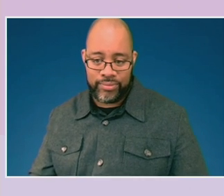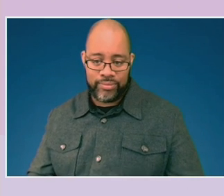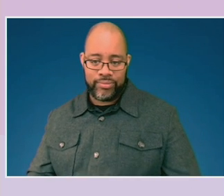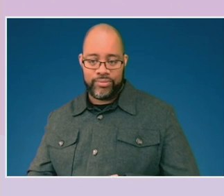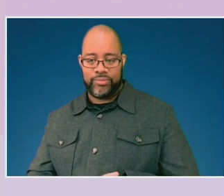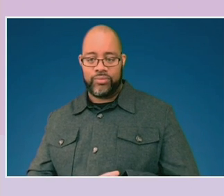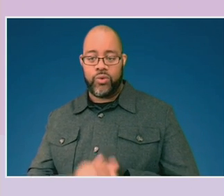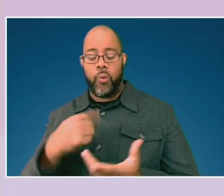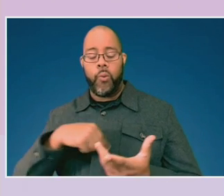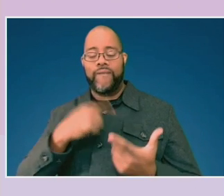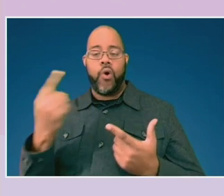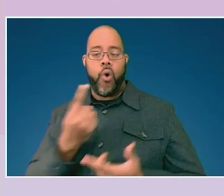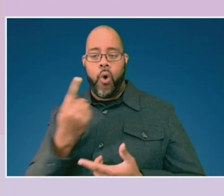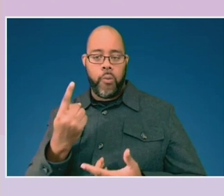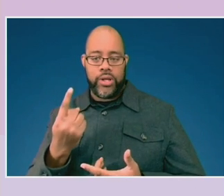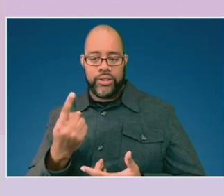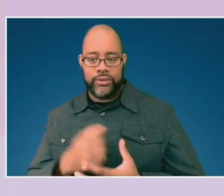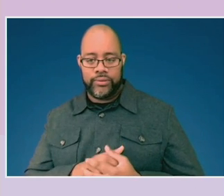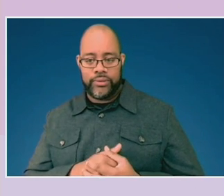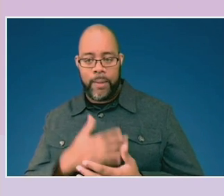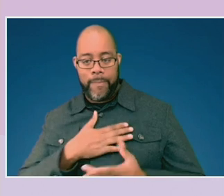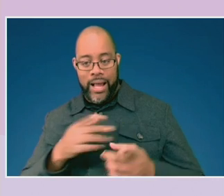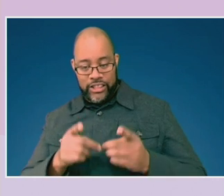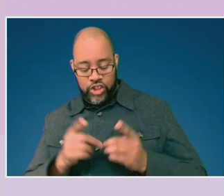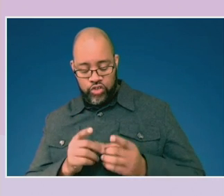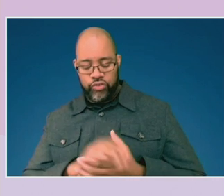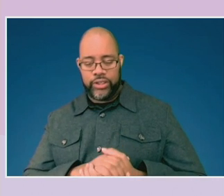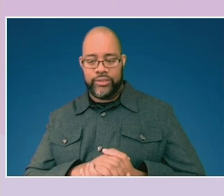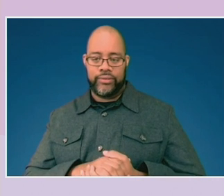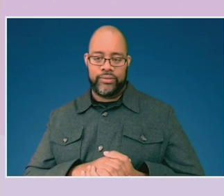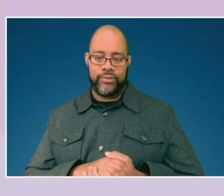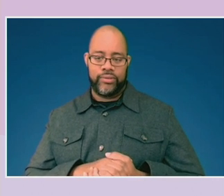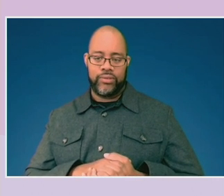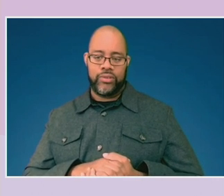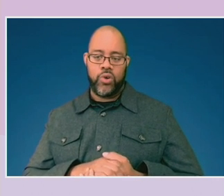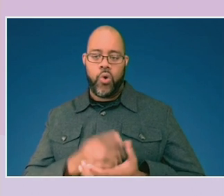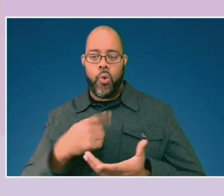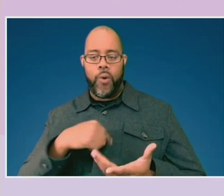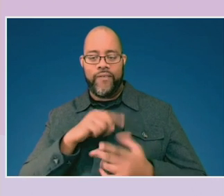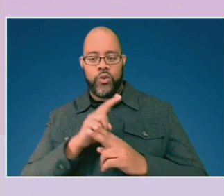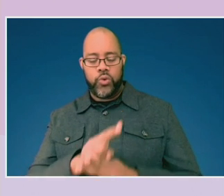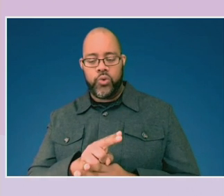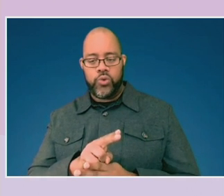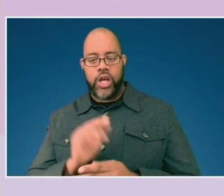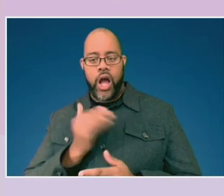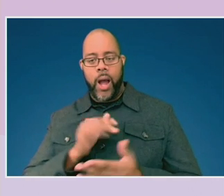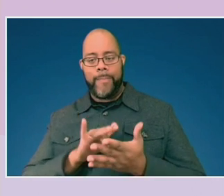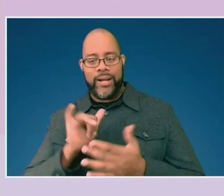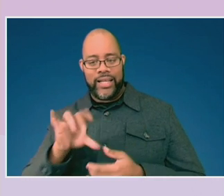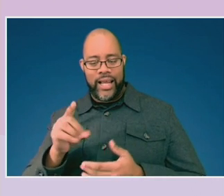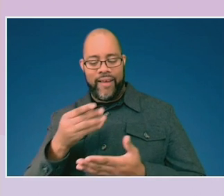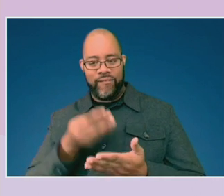We've always in my district, we've used our Medicaid funds